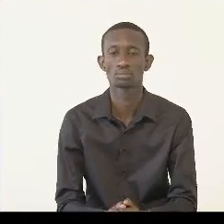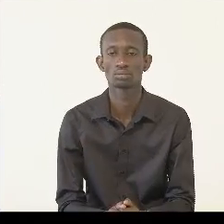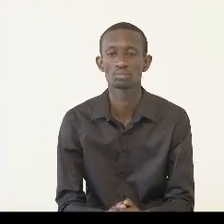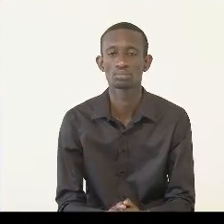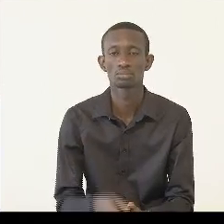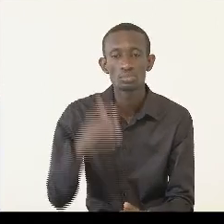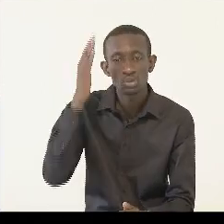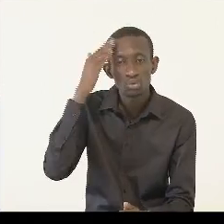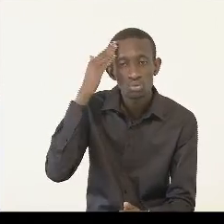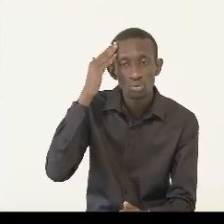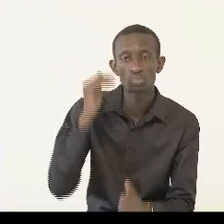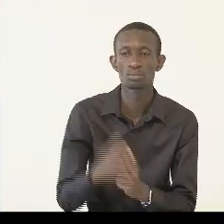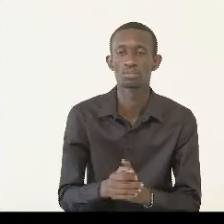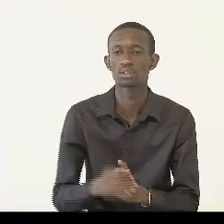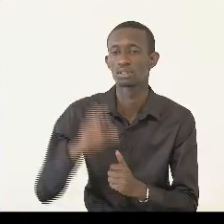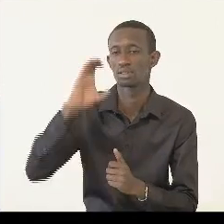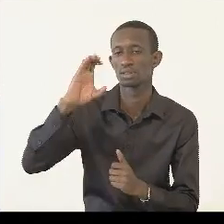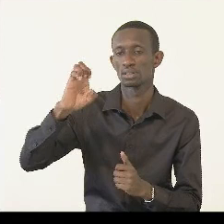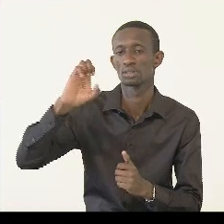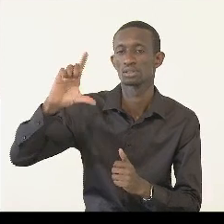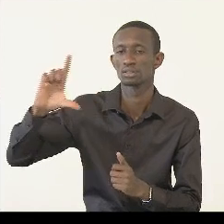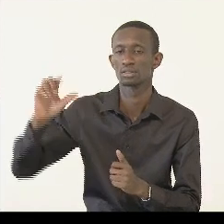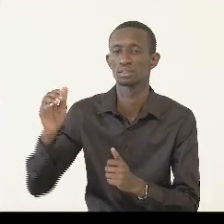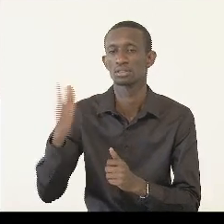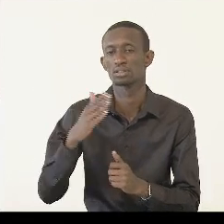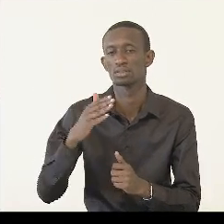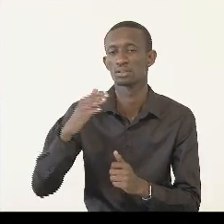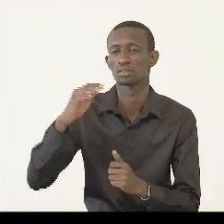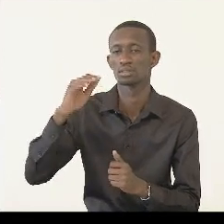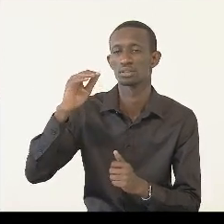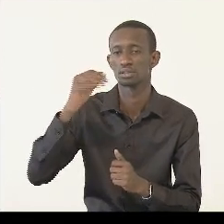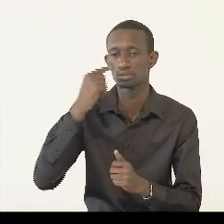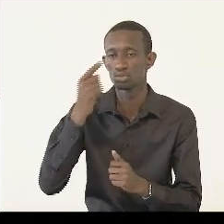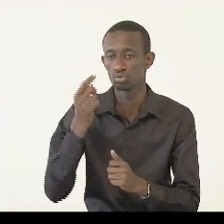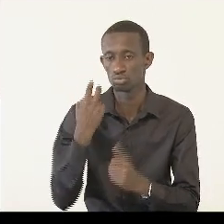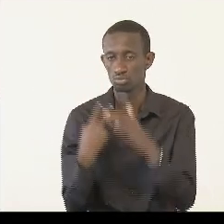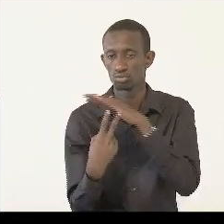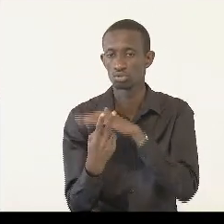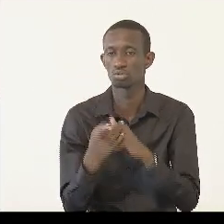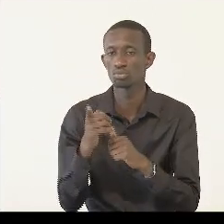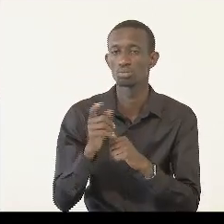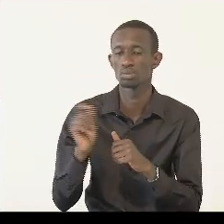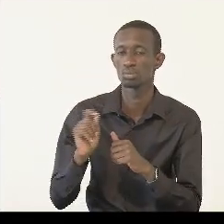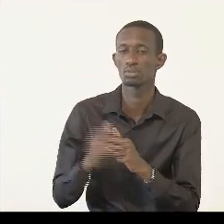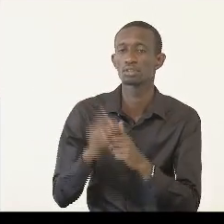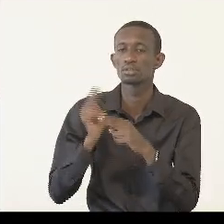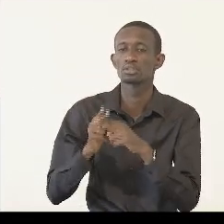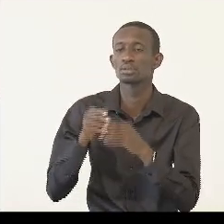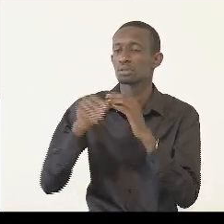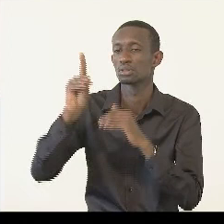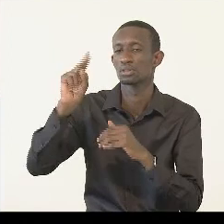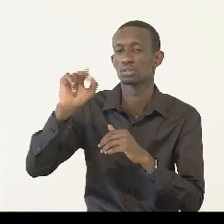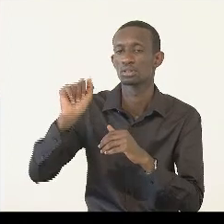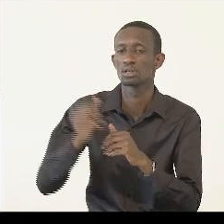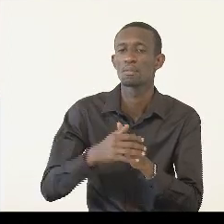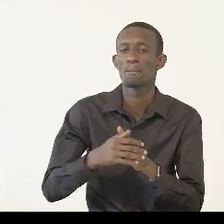you know cell division, the cycle. At what stage do we have this DNA replication occurring? In the middle of cell division or